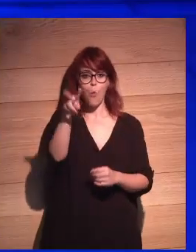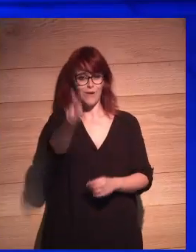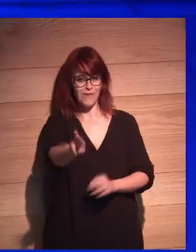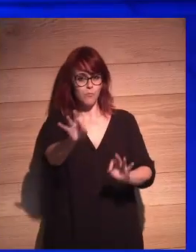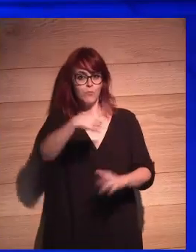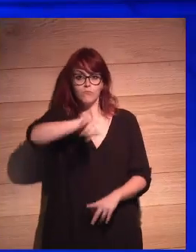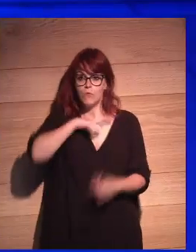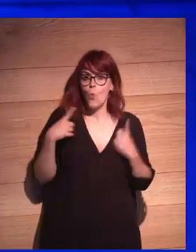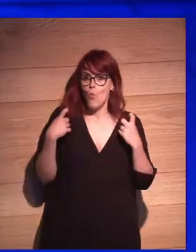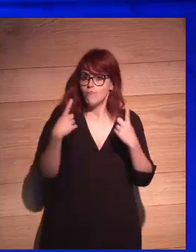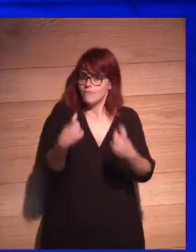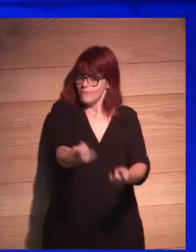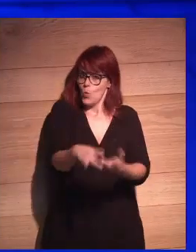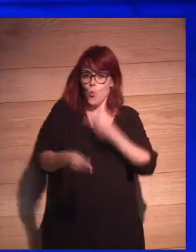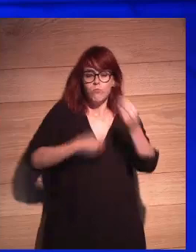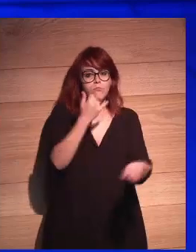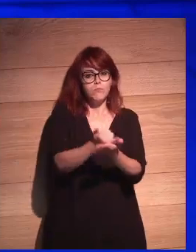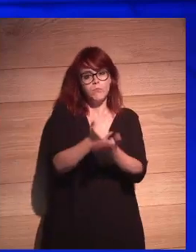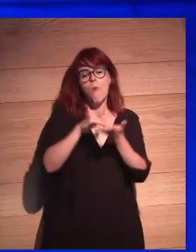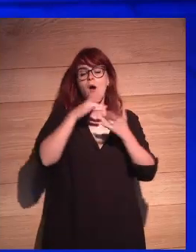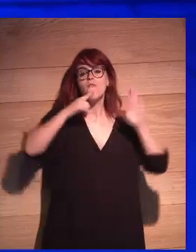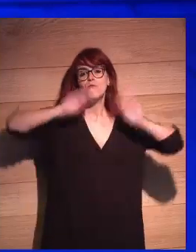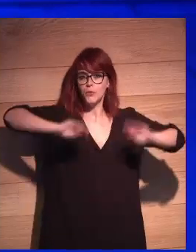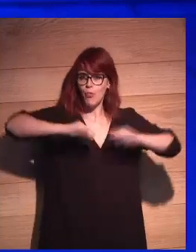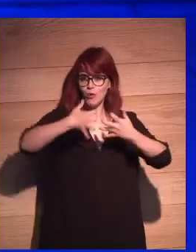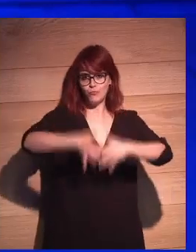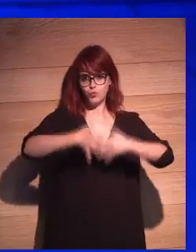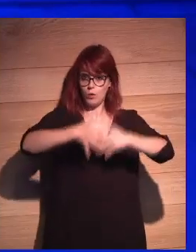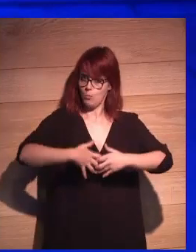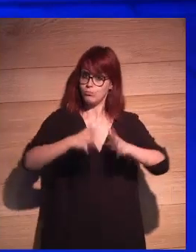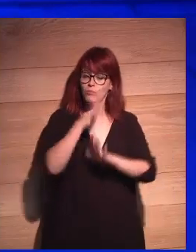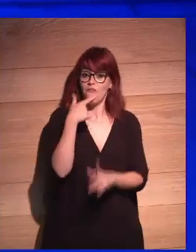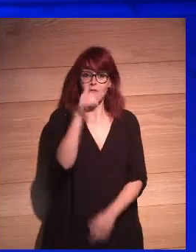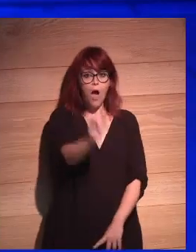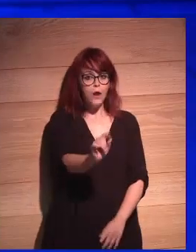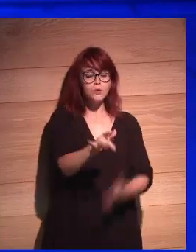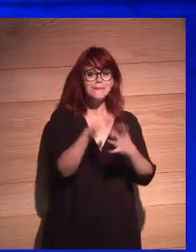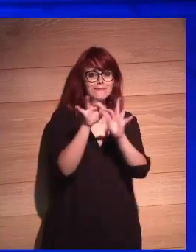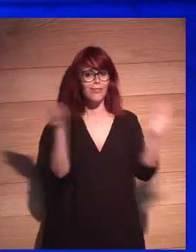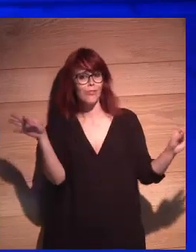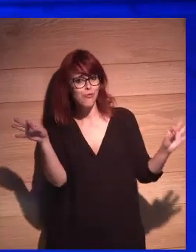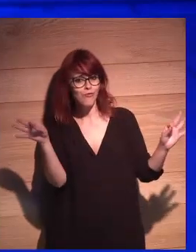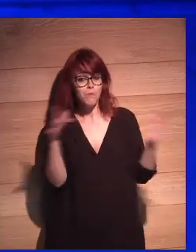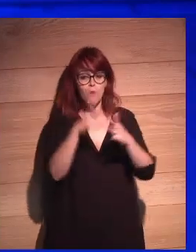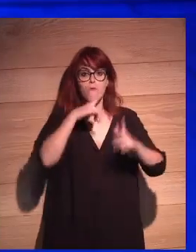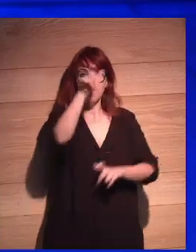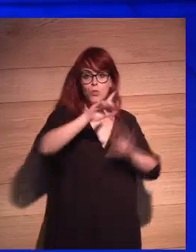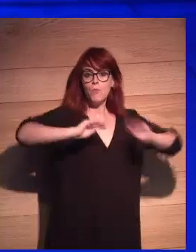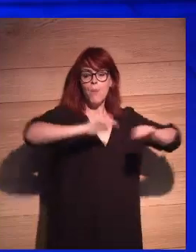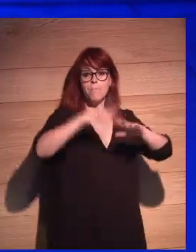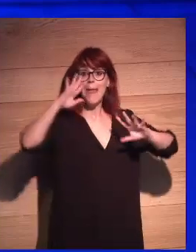the main sector that needs virtual reality, because it has shown to be useful, is the industrial training. It's